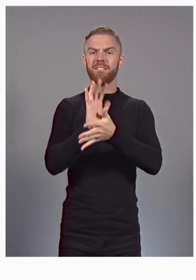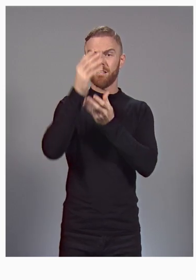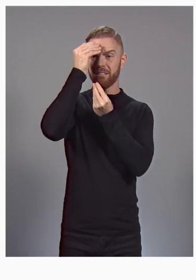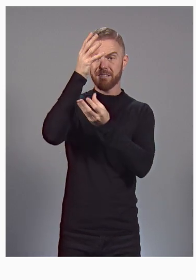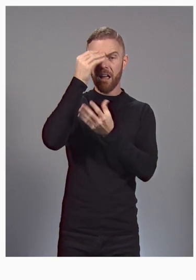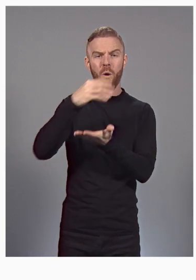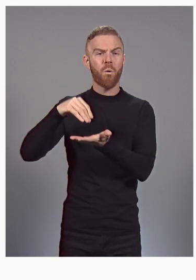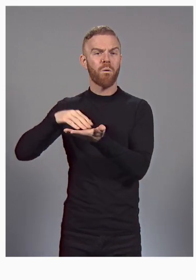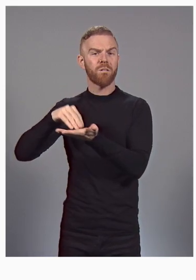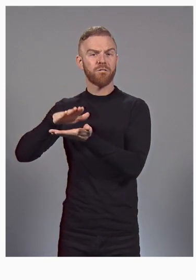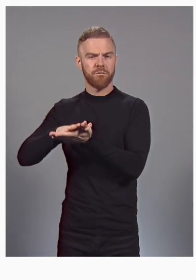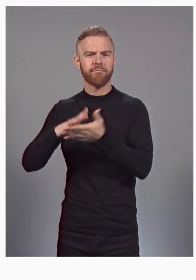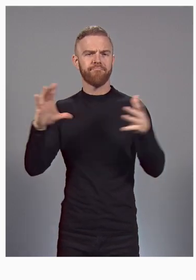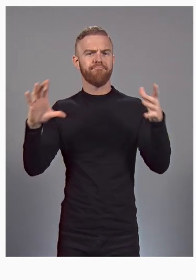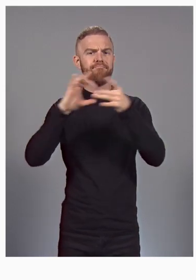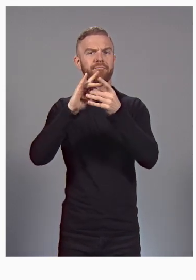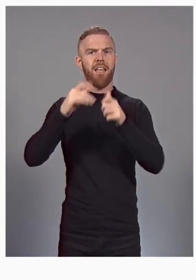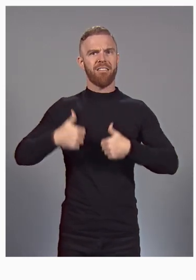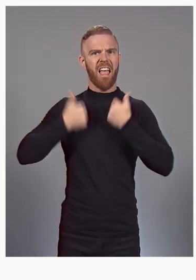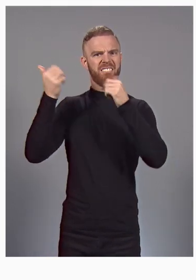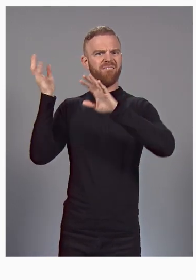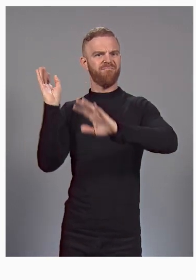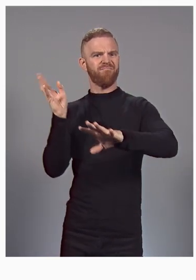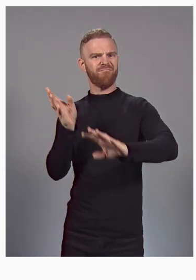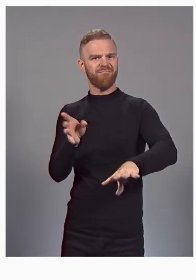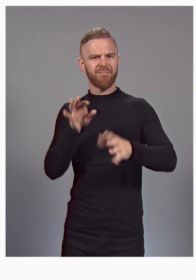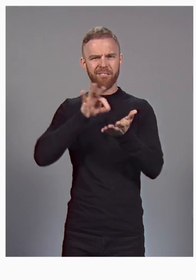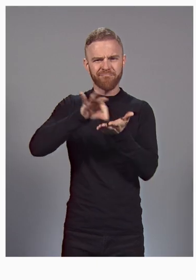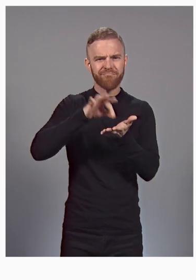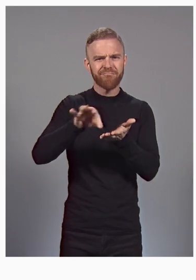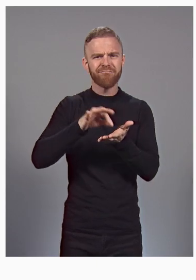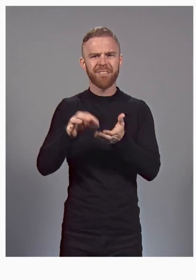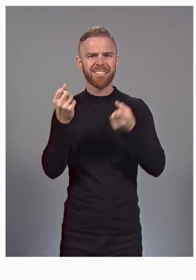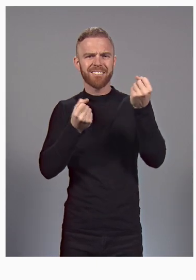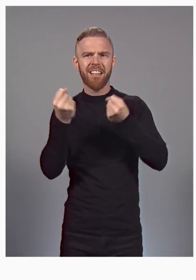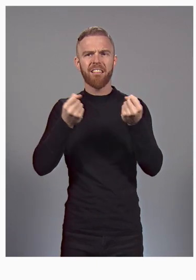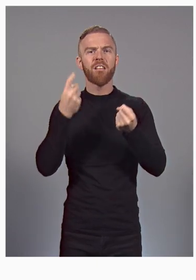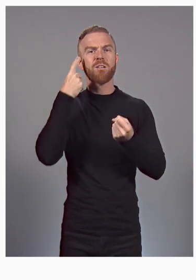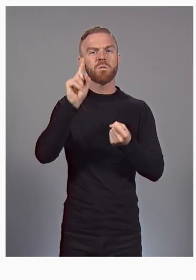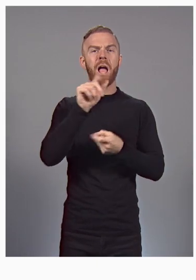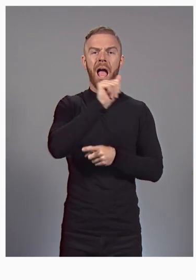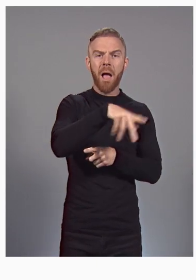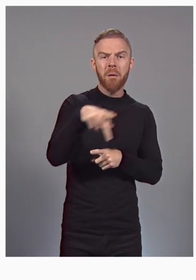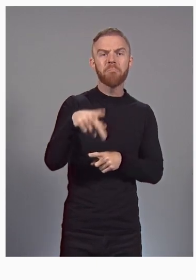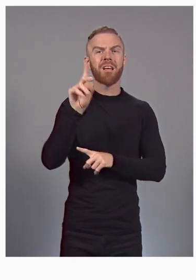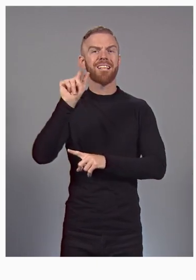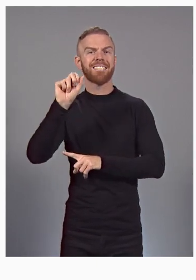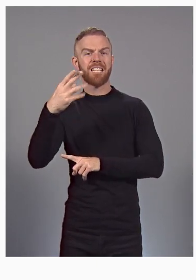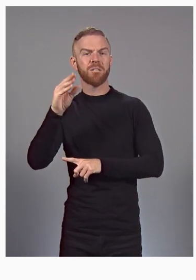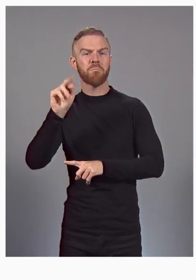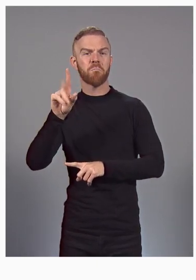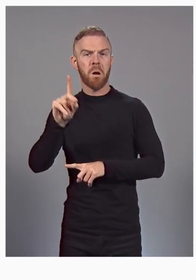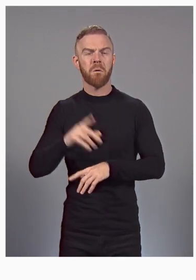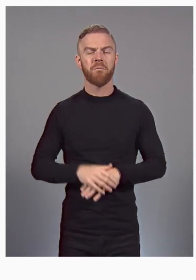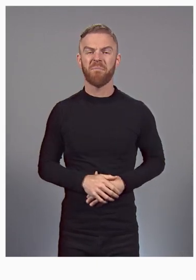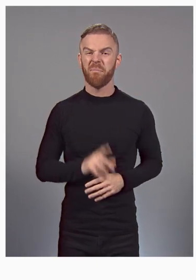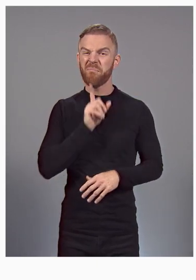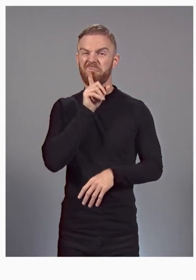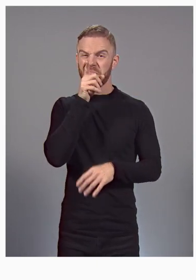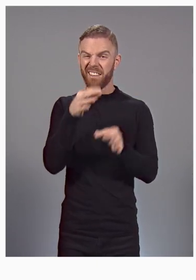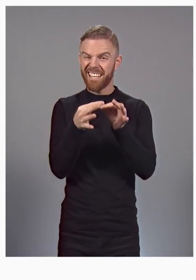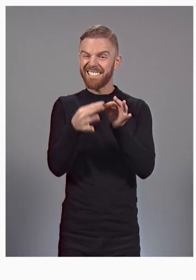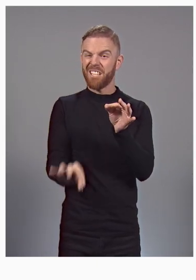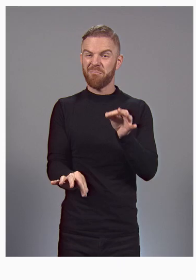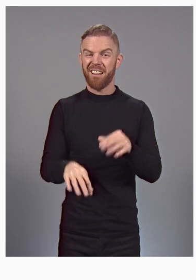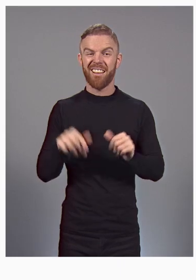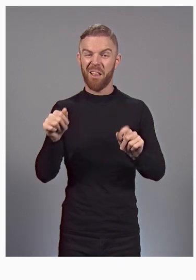of vehicle counts to power other applications or dashboards. It's that simple, and it can be applied to